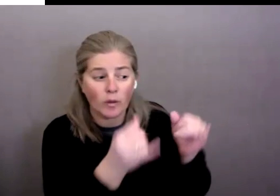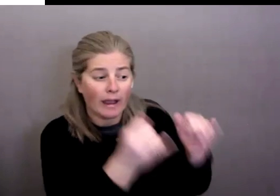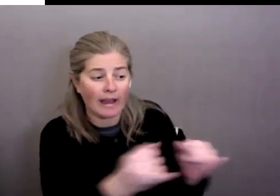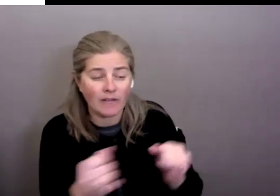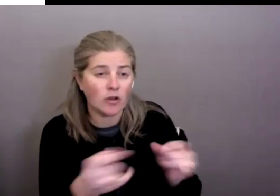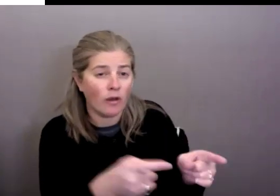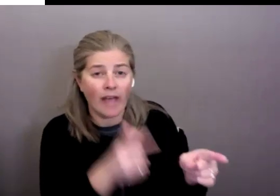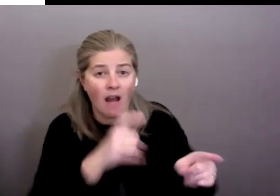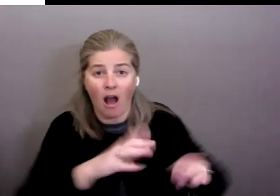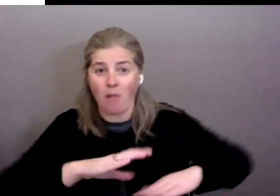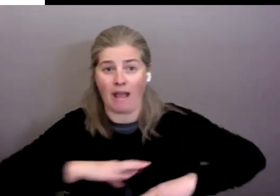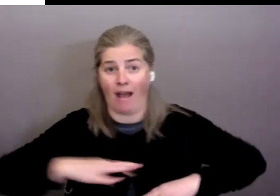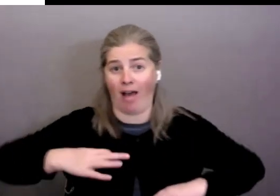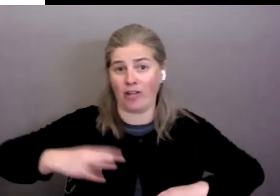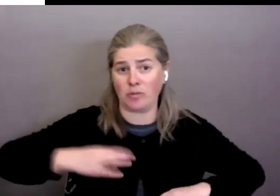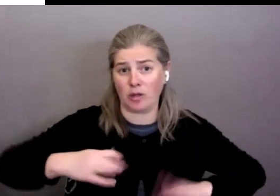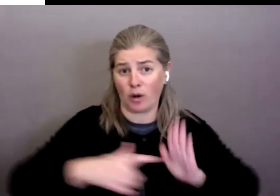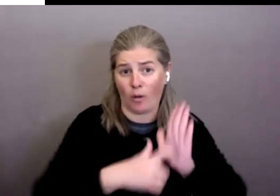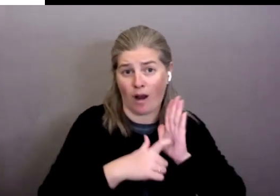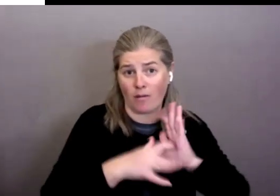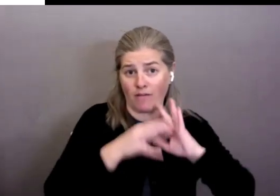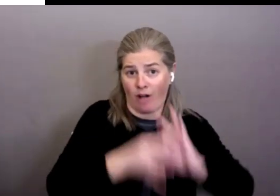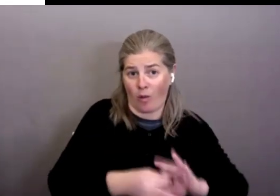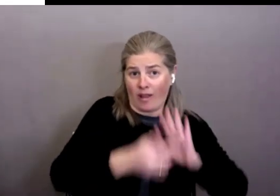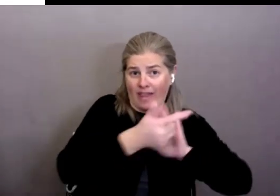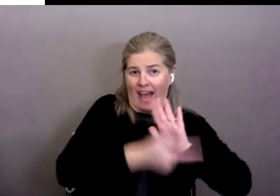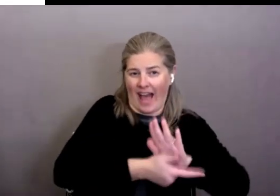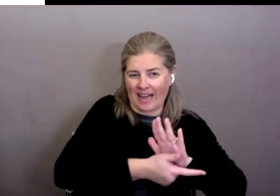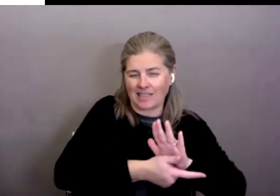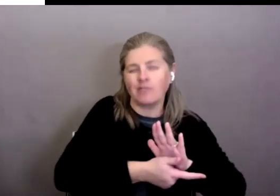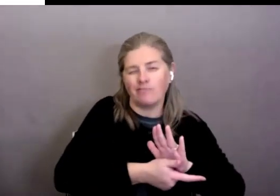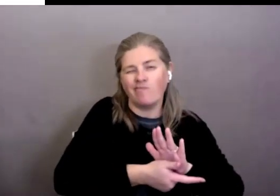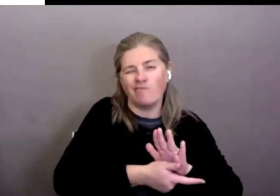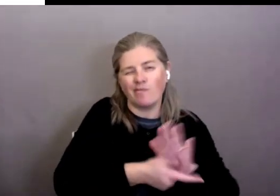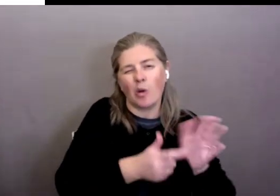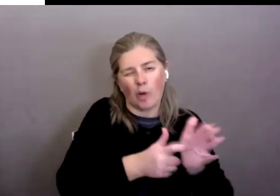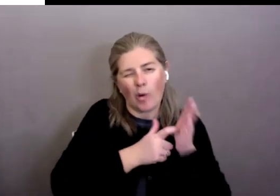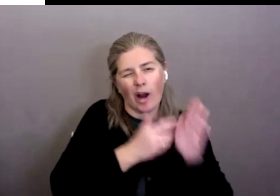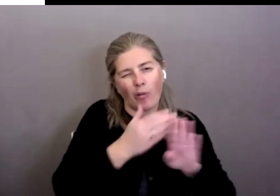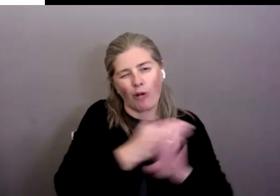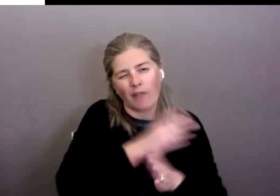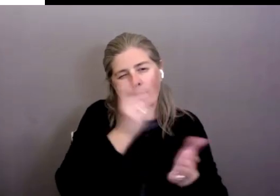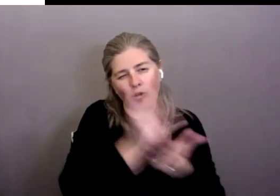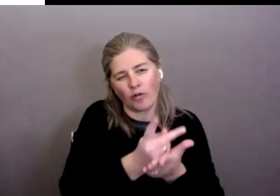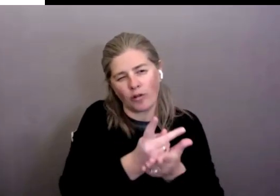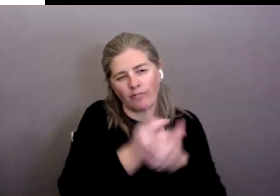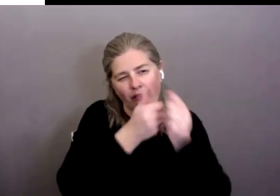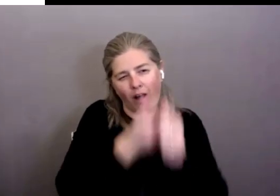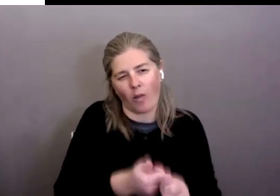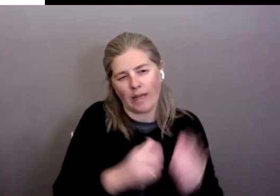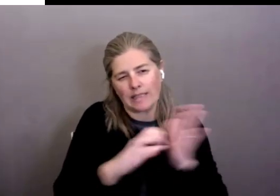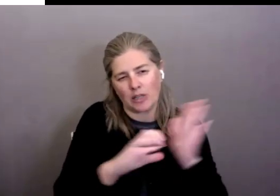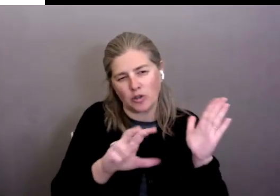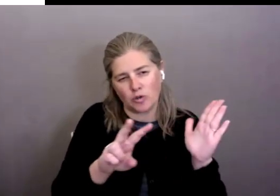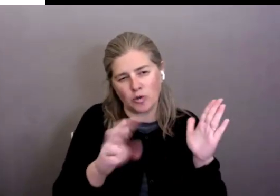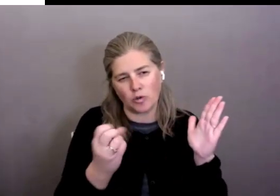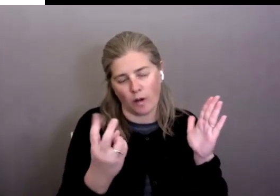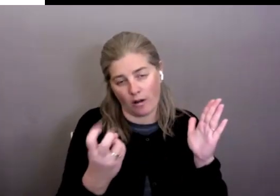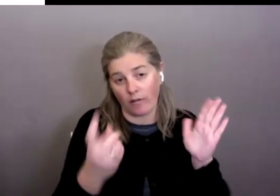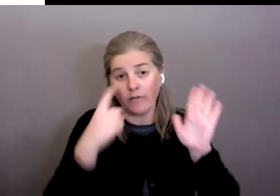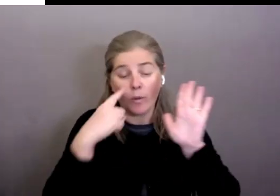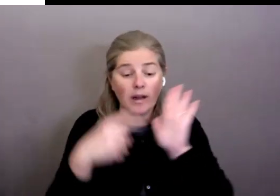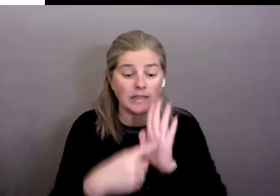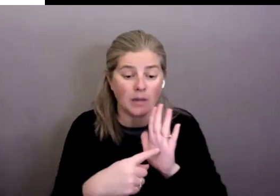the eligibility requirements under the Act, that agreement is also subject to prior approval under Section 212. So, for example,